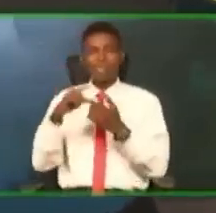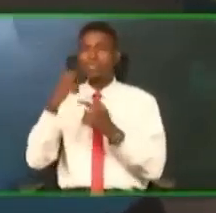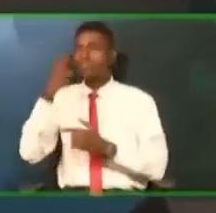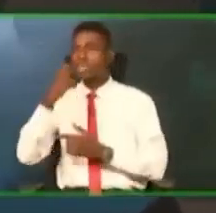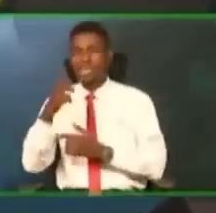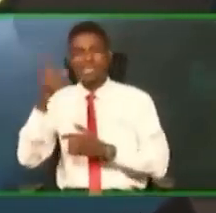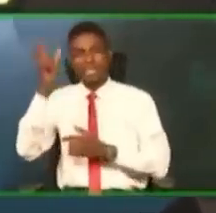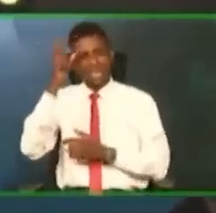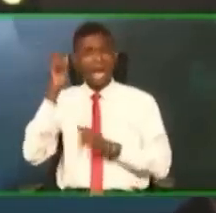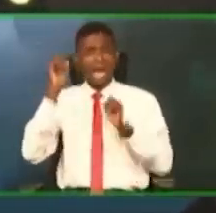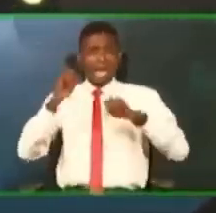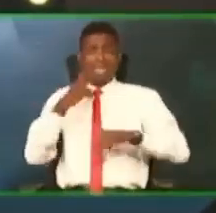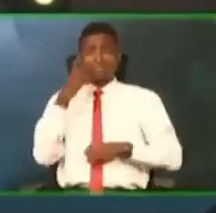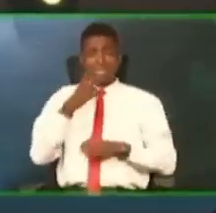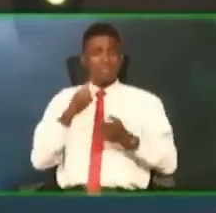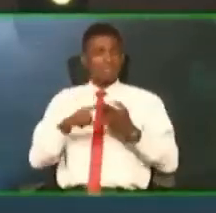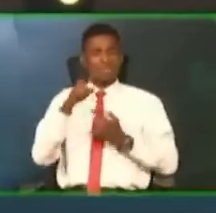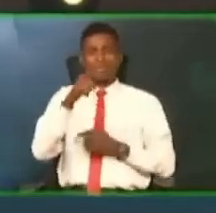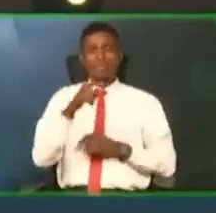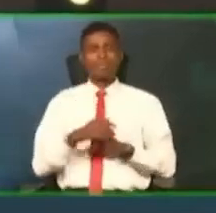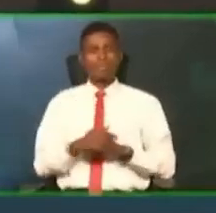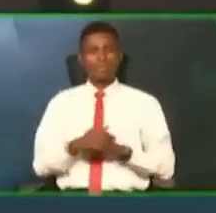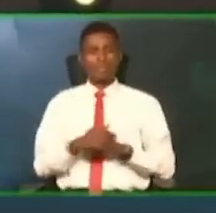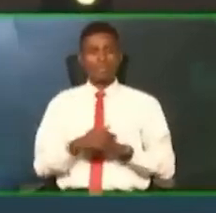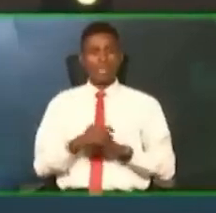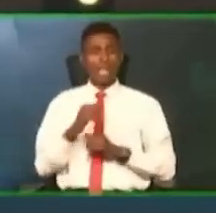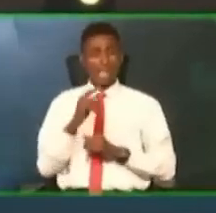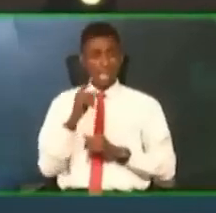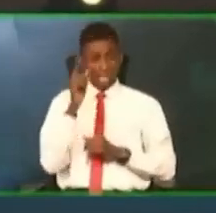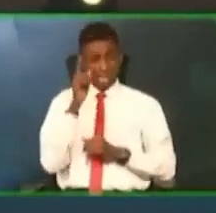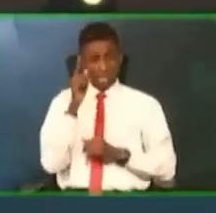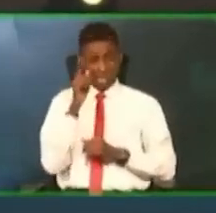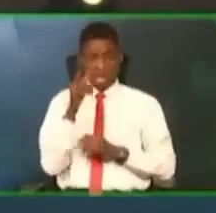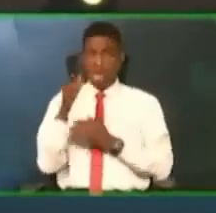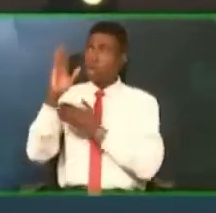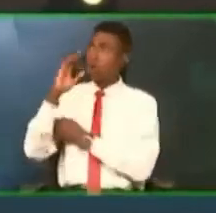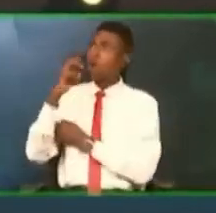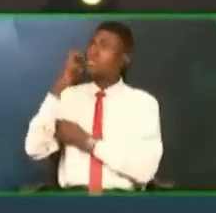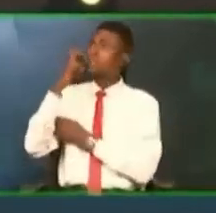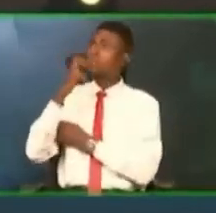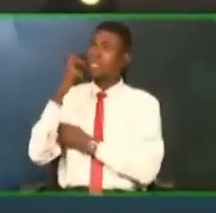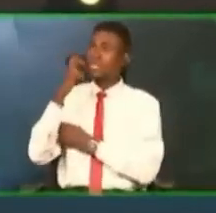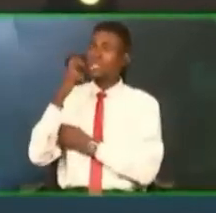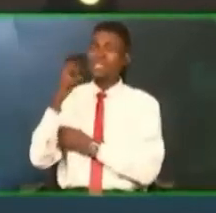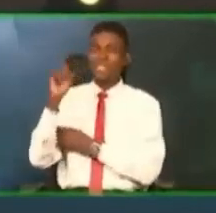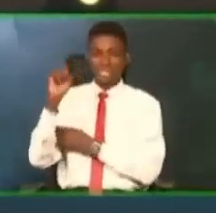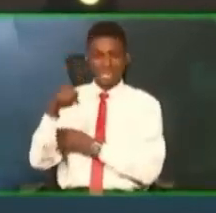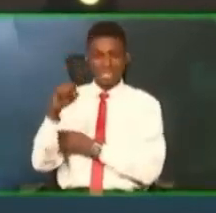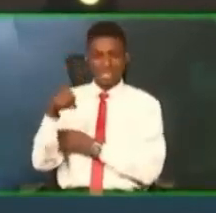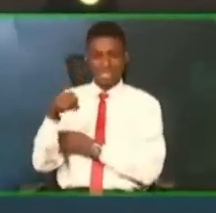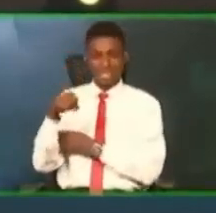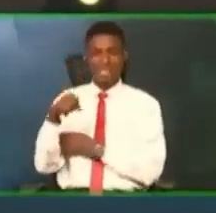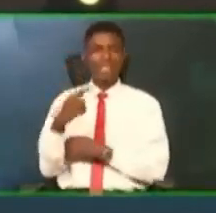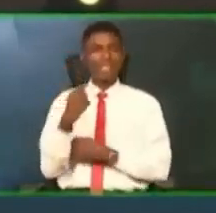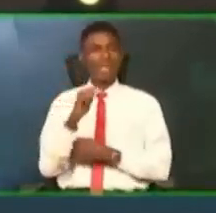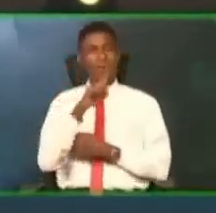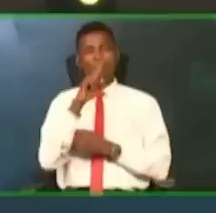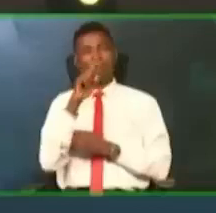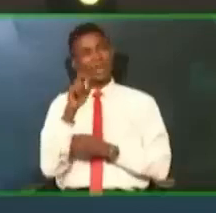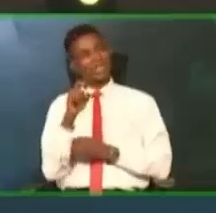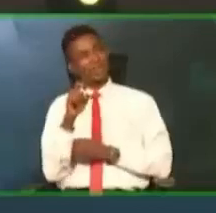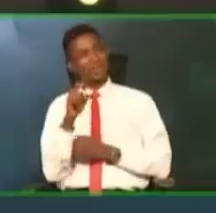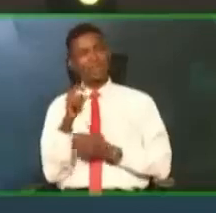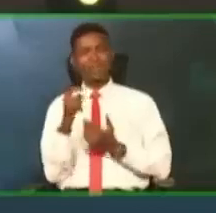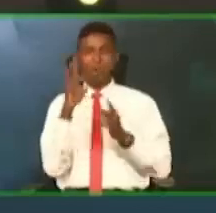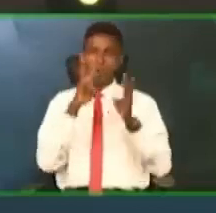Hear me. God speaks. Settle it. The question is not whether he will speak. The